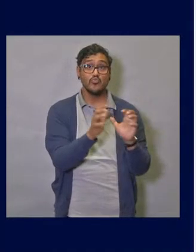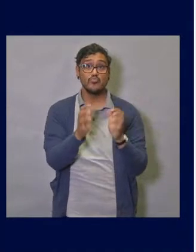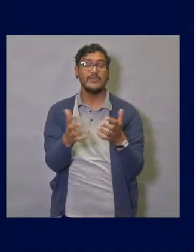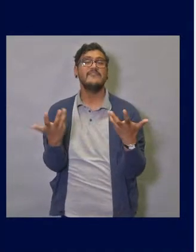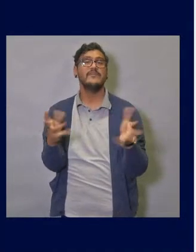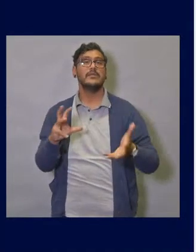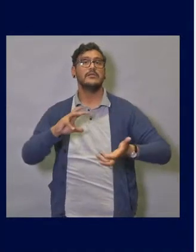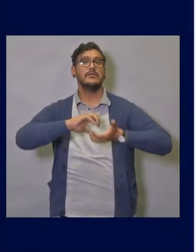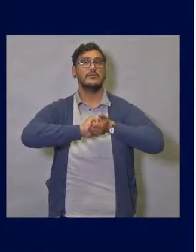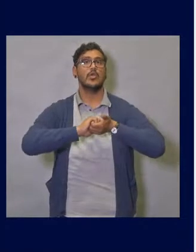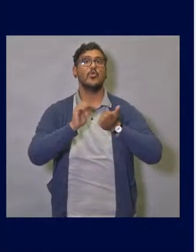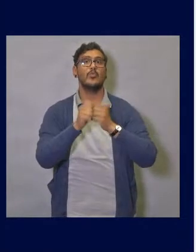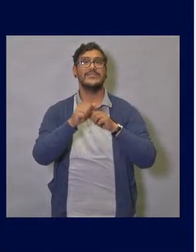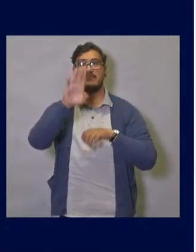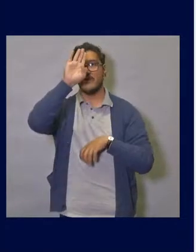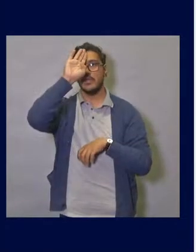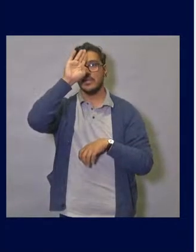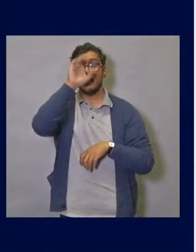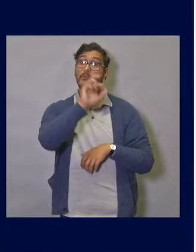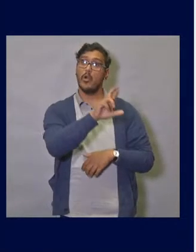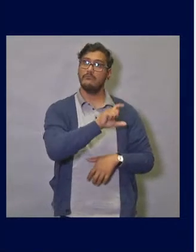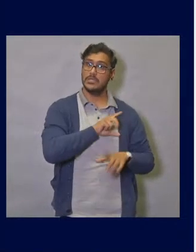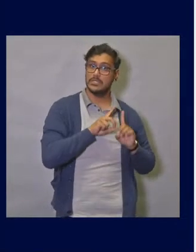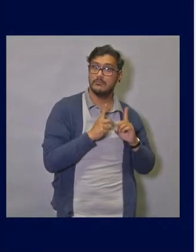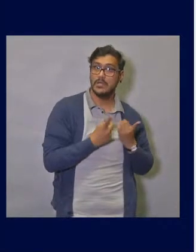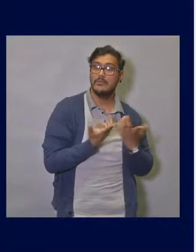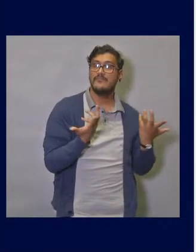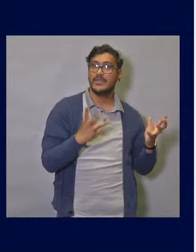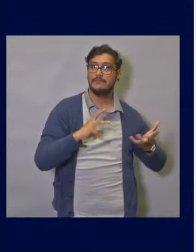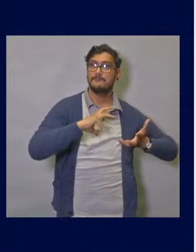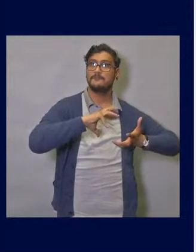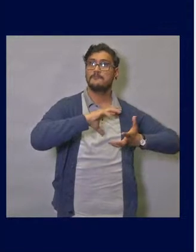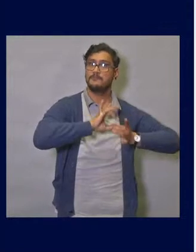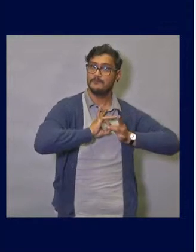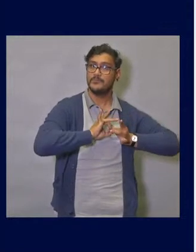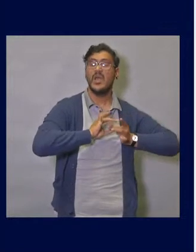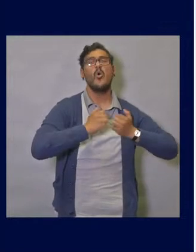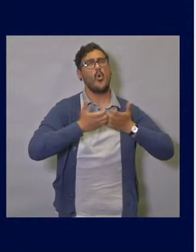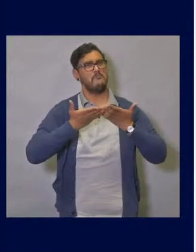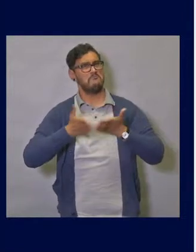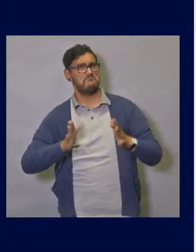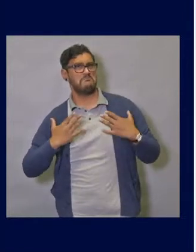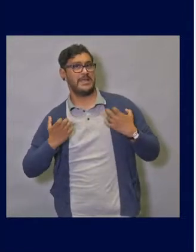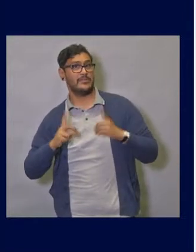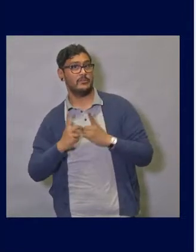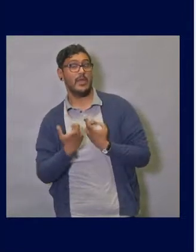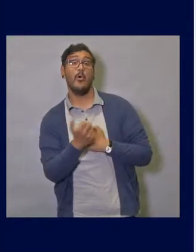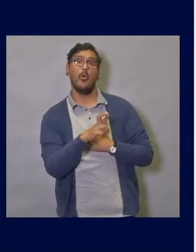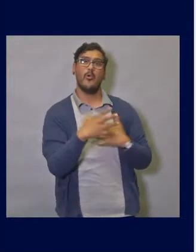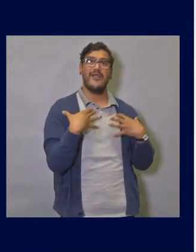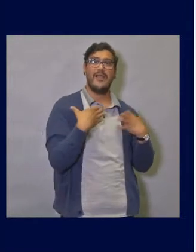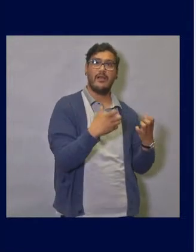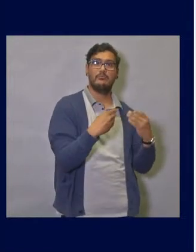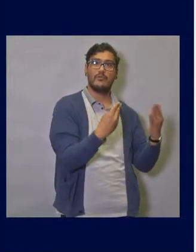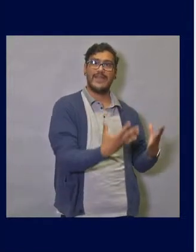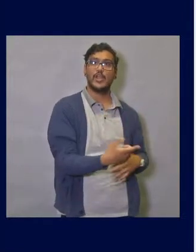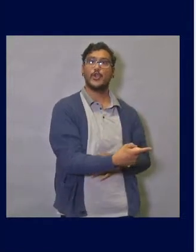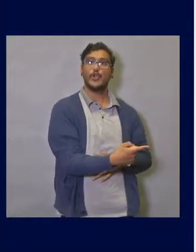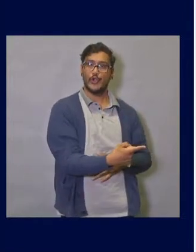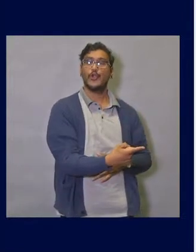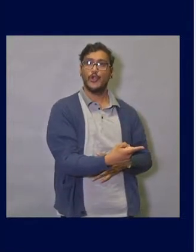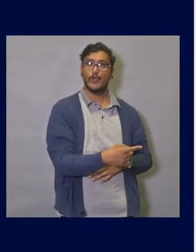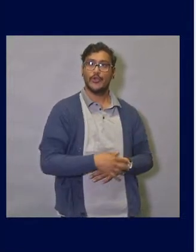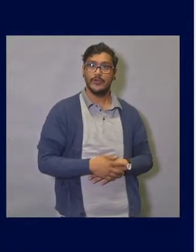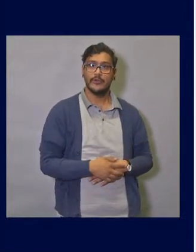with an associated fire department or police department or public health department or healthcare provider. Jurisdictional